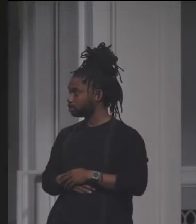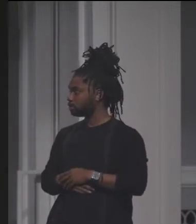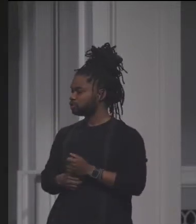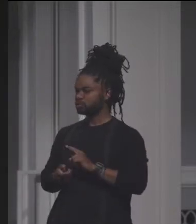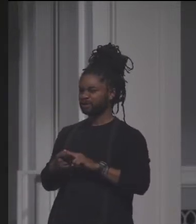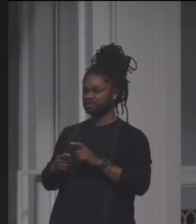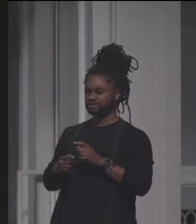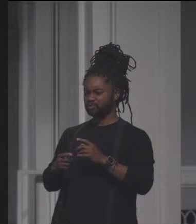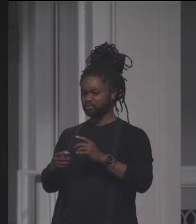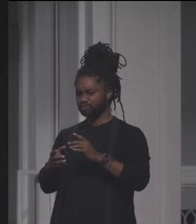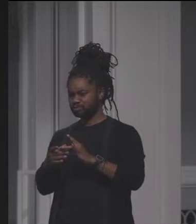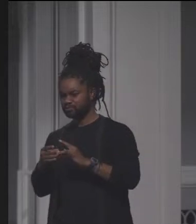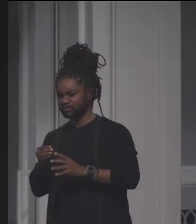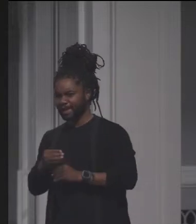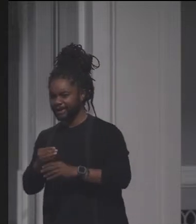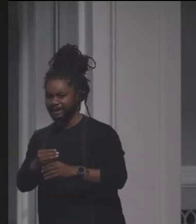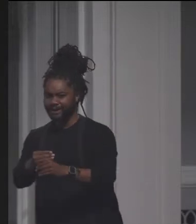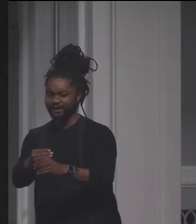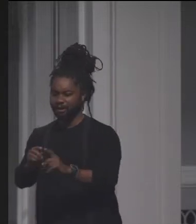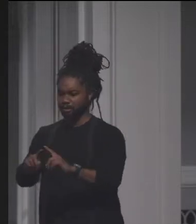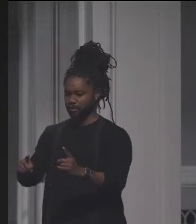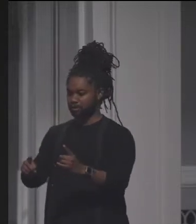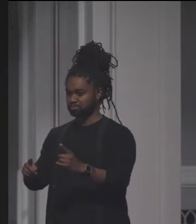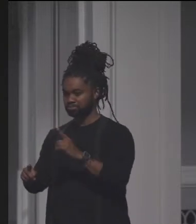yeah, right? if you think about all